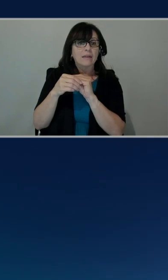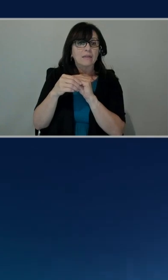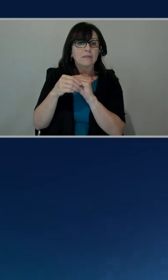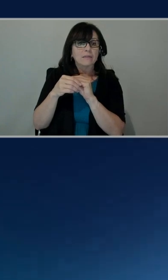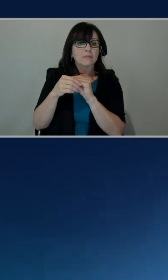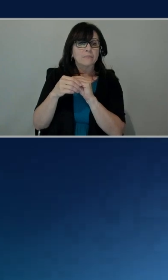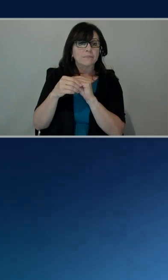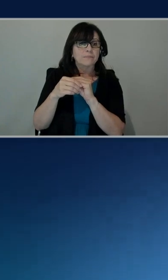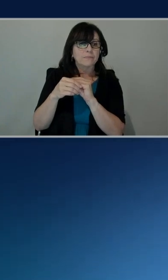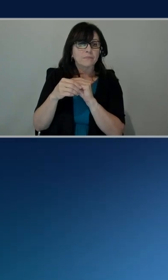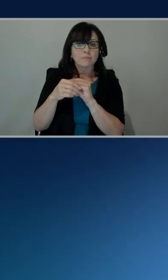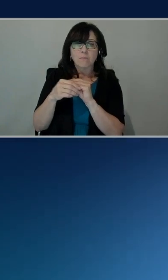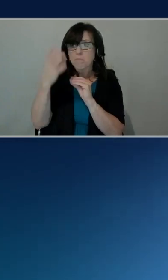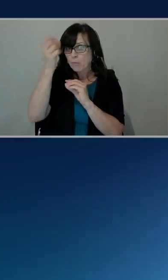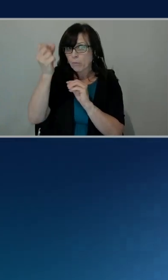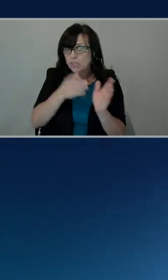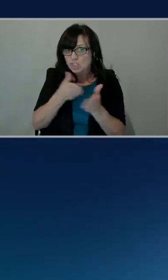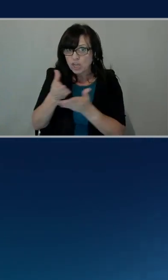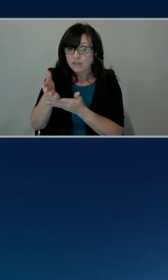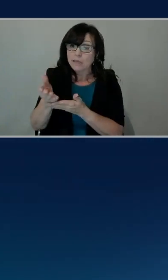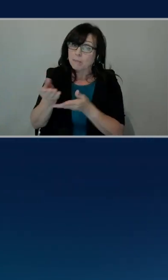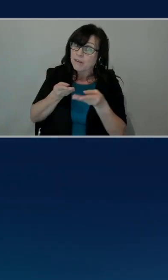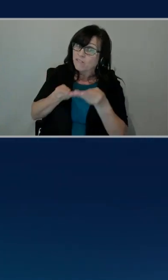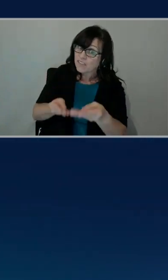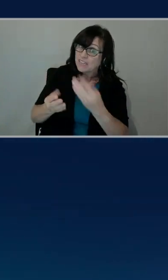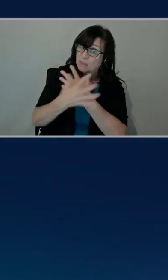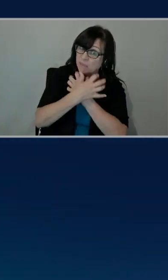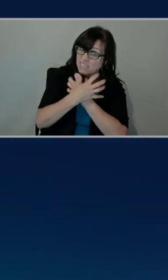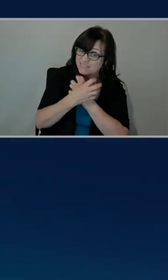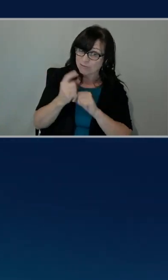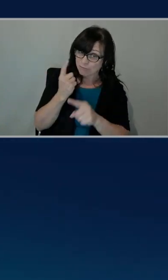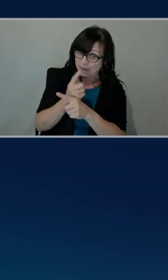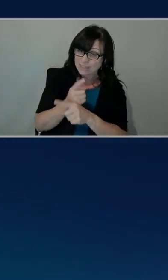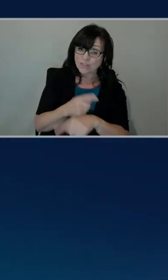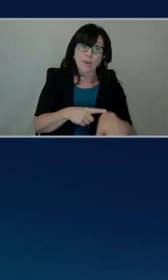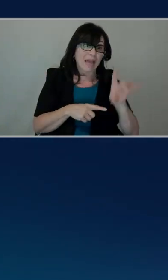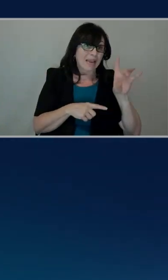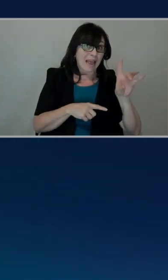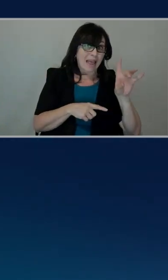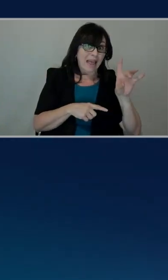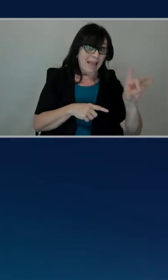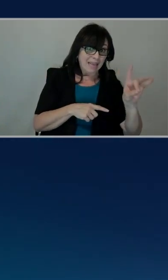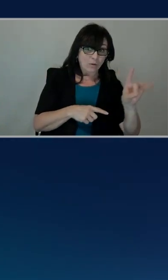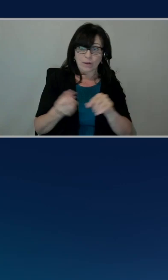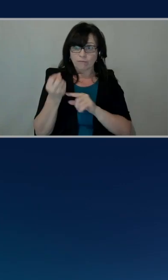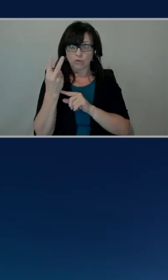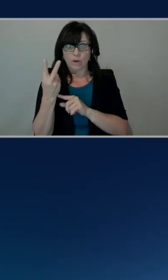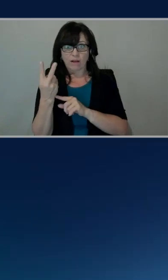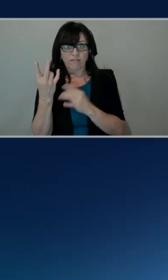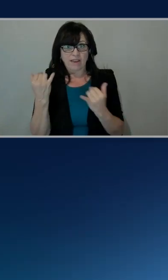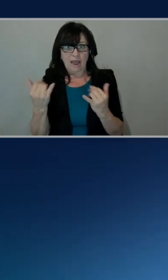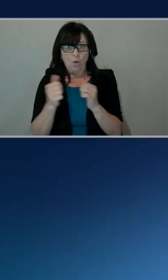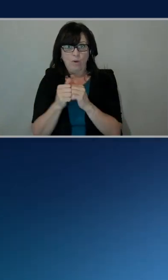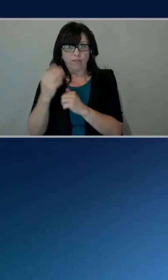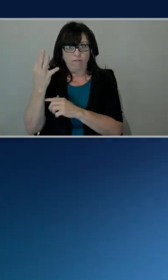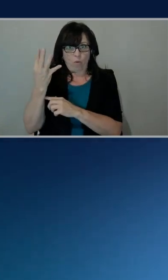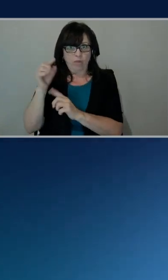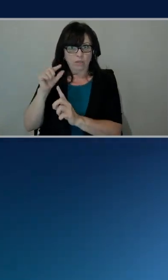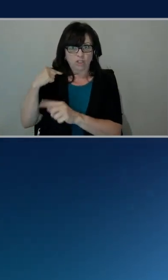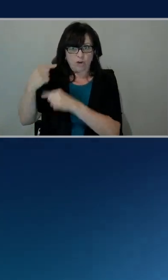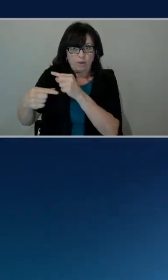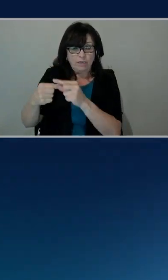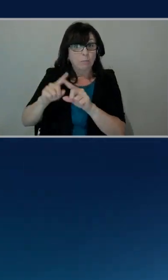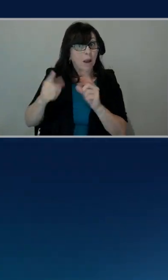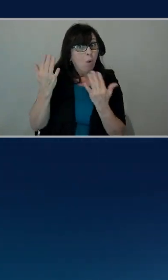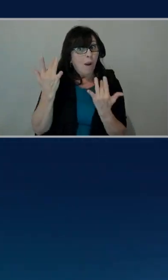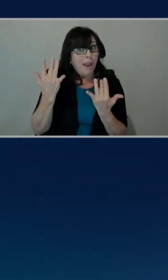memory channels. Again, feed the beast. So we went from 8 channels on Graviton 3 to 12 channels on Graviton 4. Yeah. But wait, there's